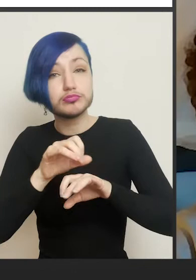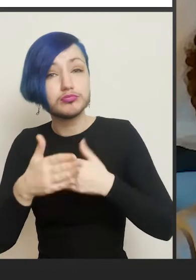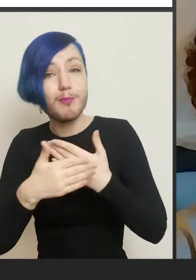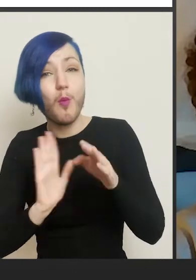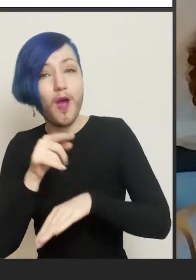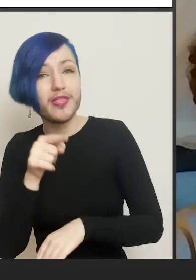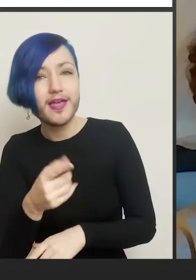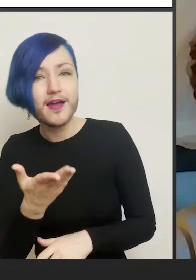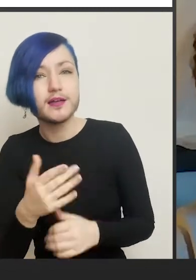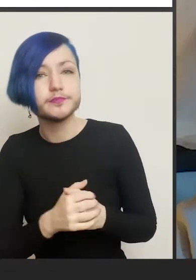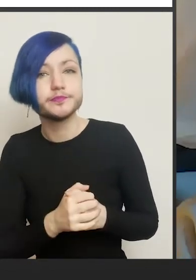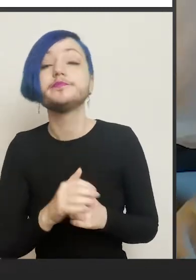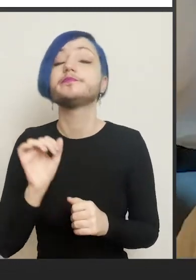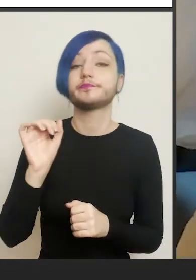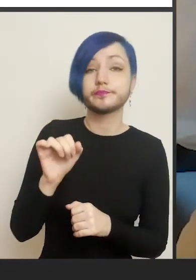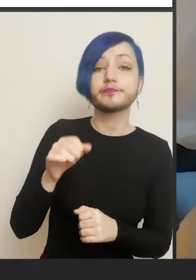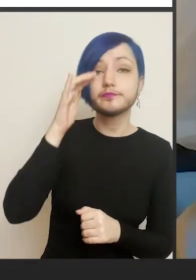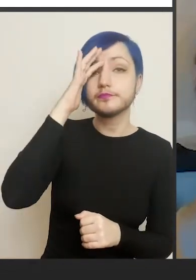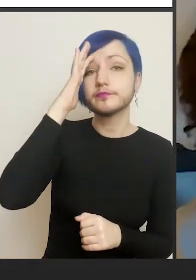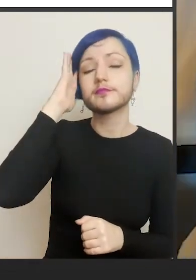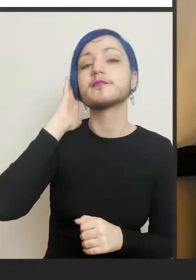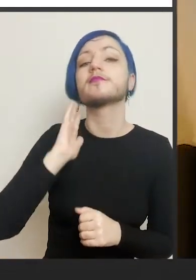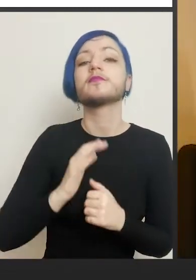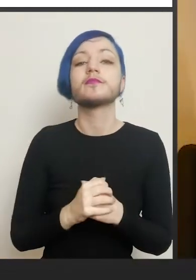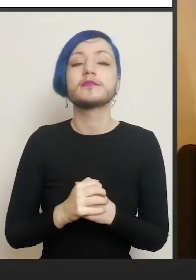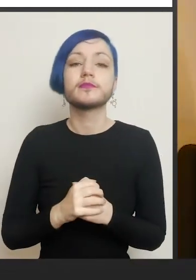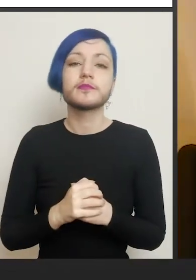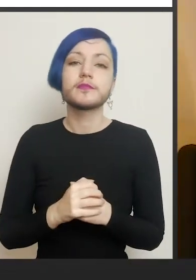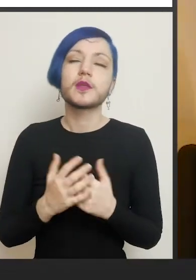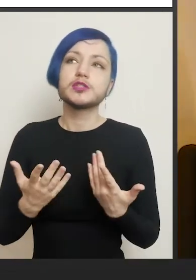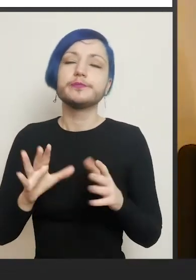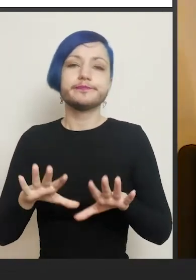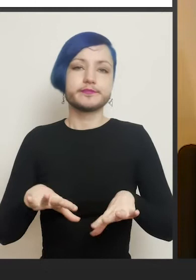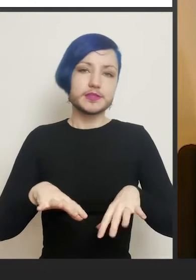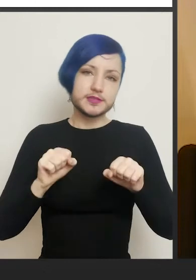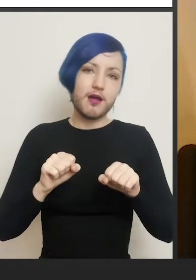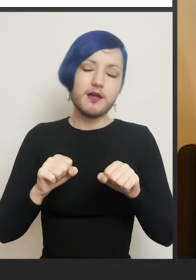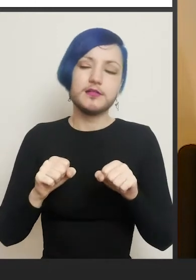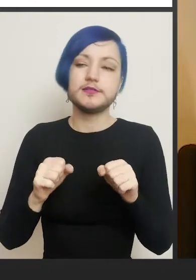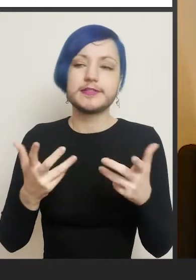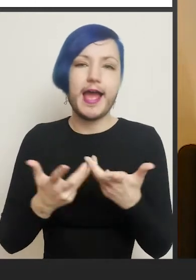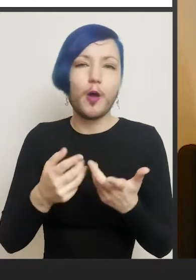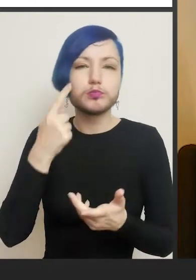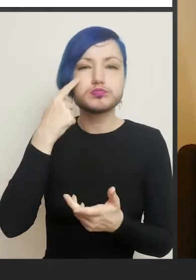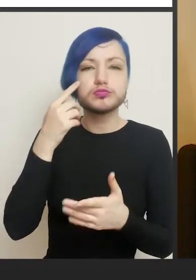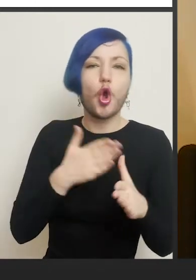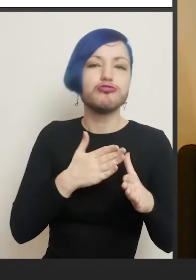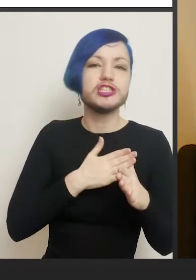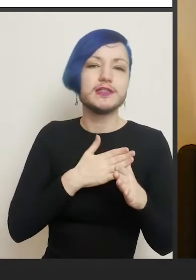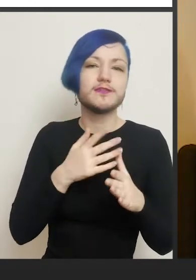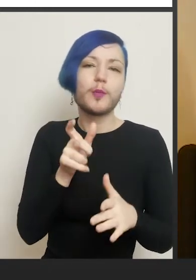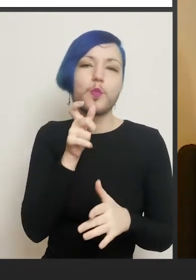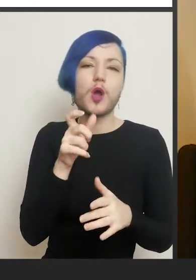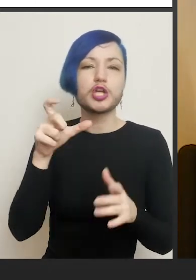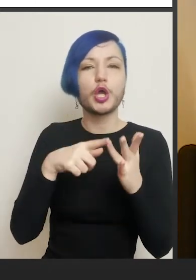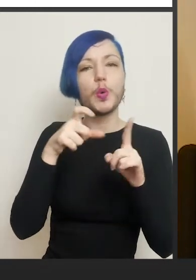that if you can. Sure. So we'll start by looking at like the origins of code